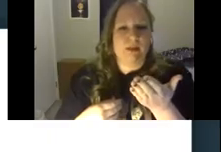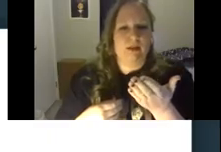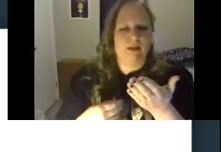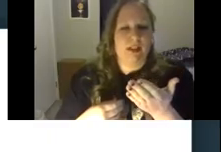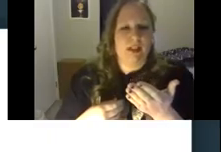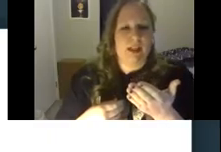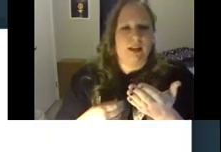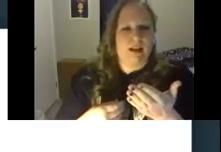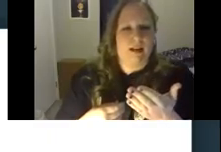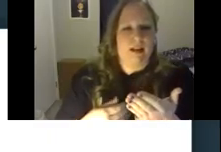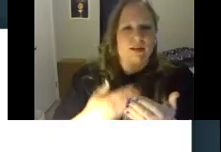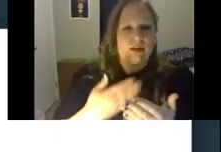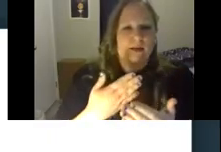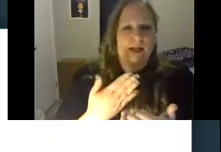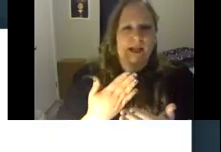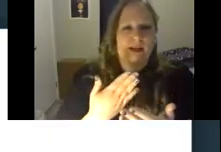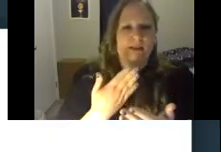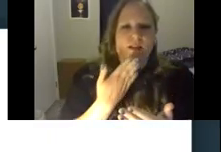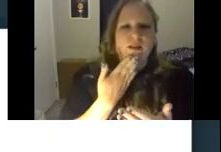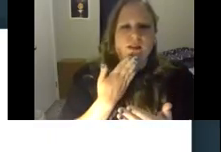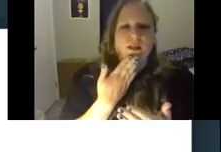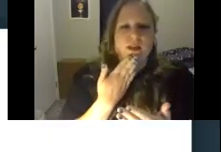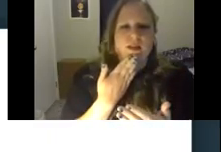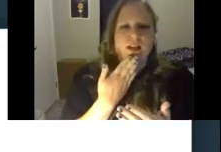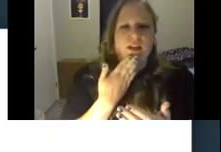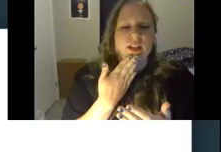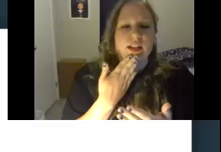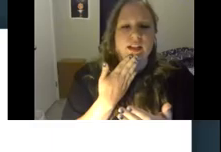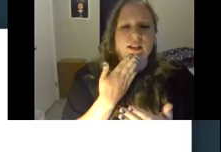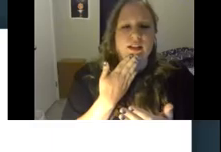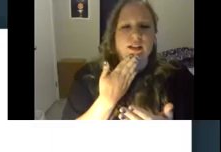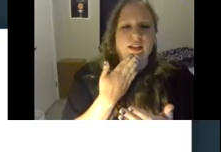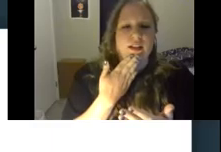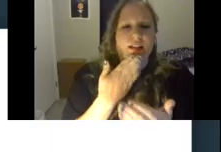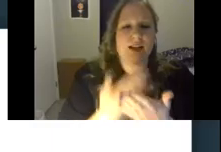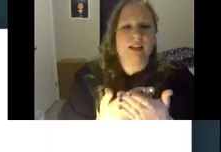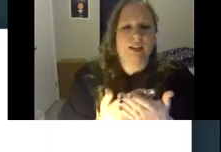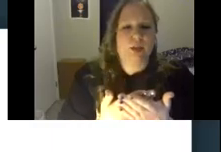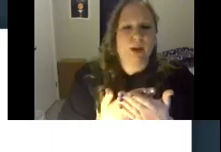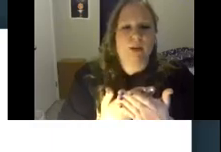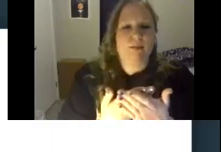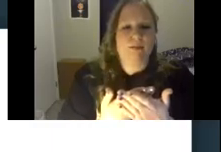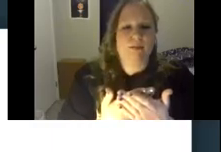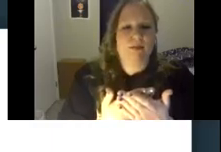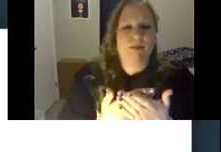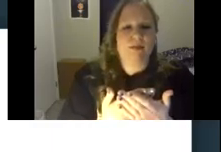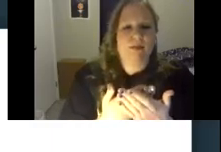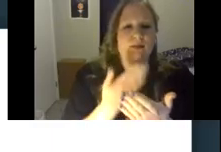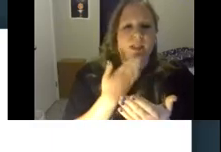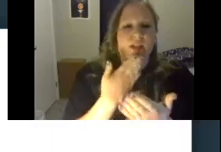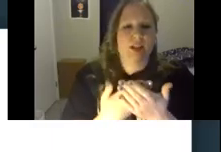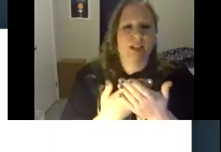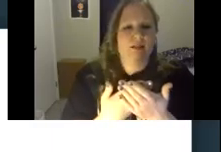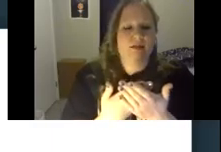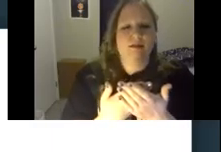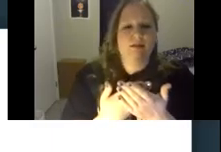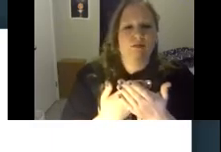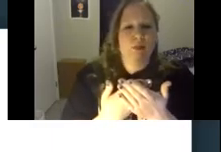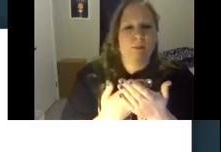up. And the dominant hand starts at your chin into your palm. Be